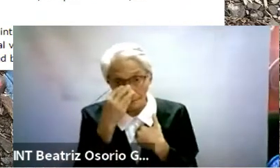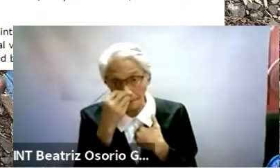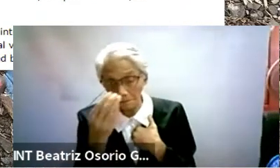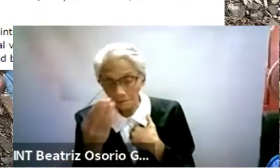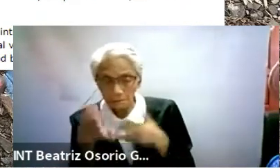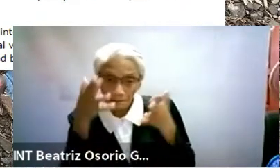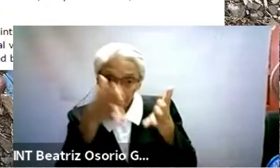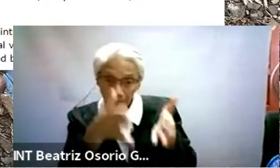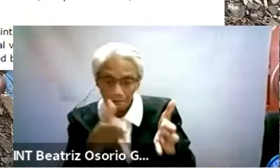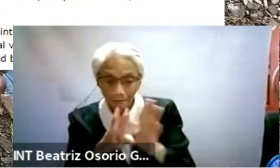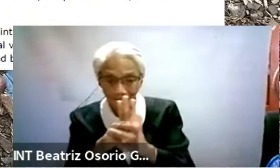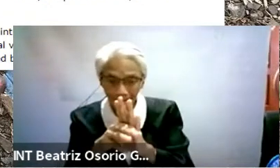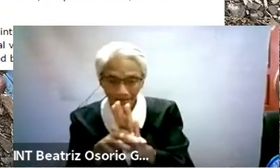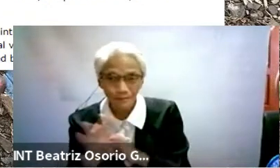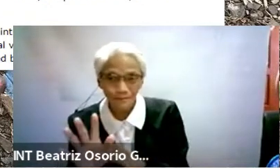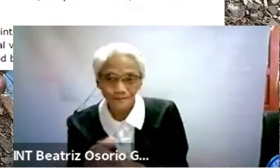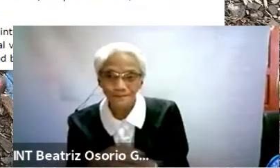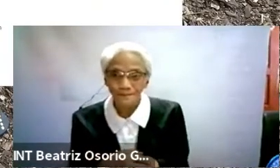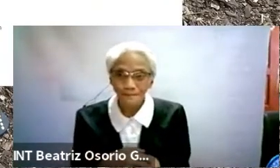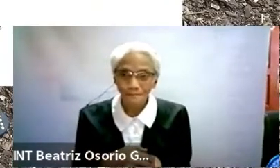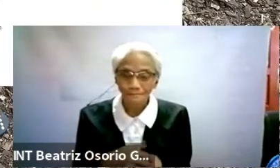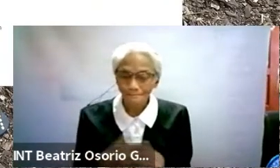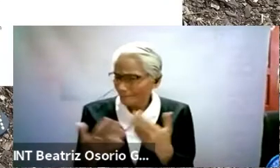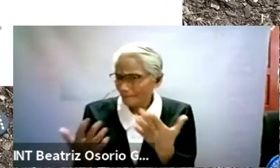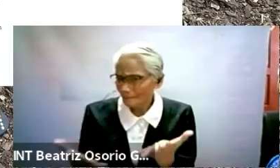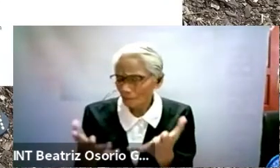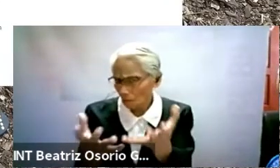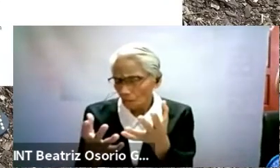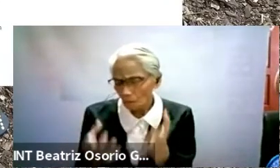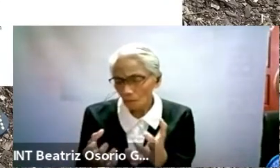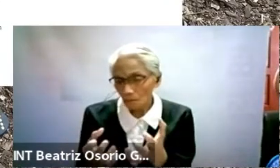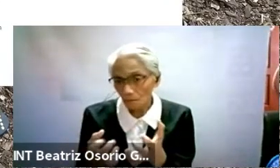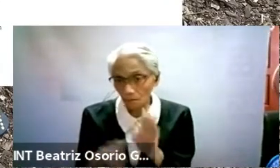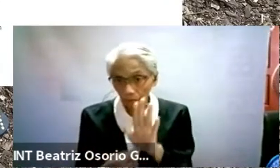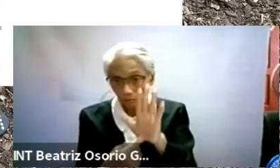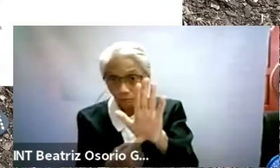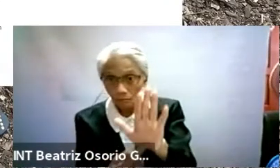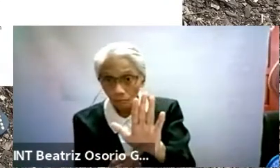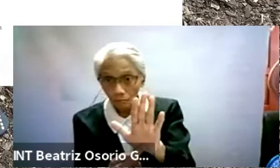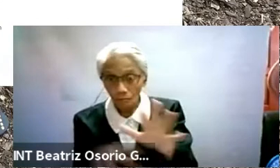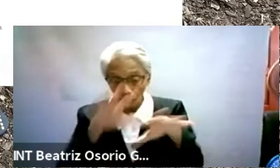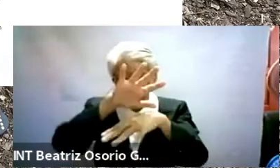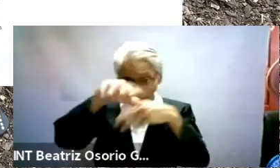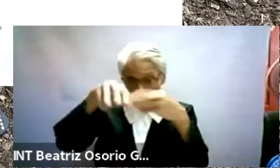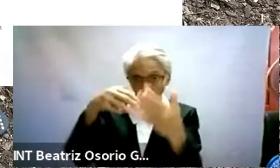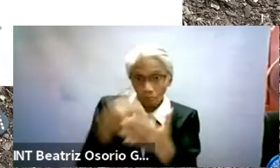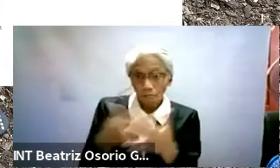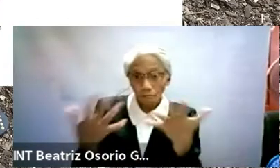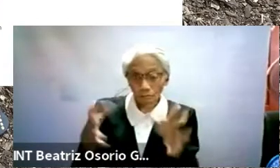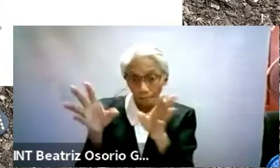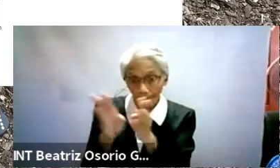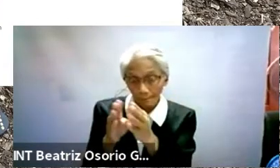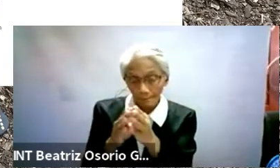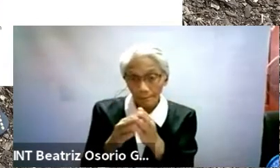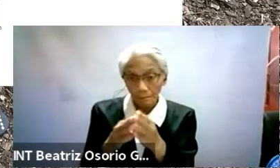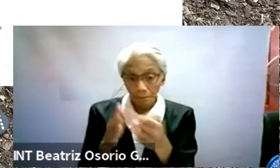left. I would just like to kind of indicate the way in which the whole of the Convention on the Rights of the